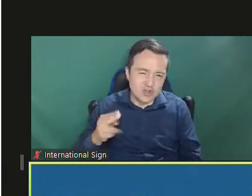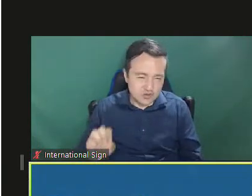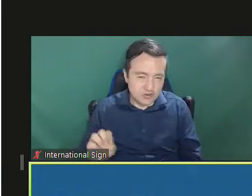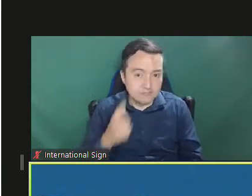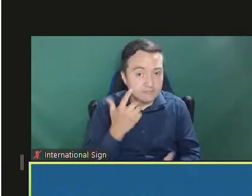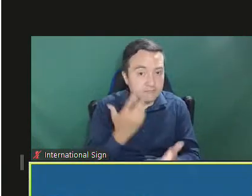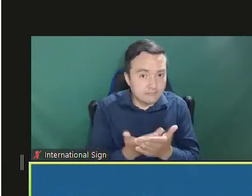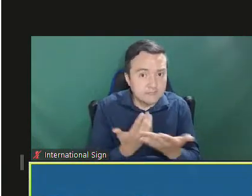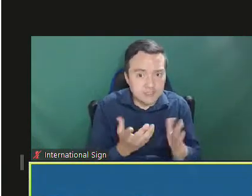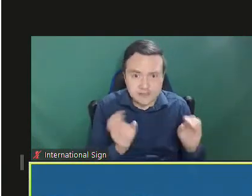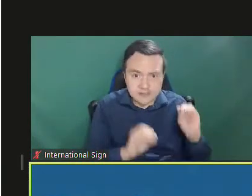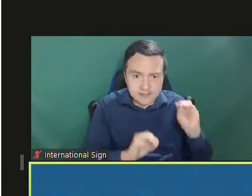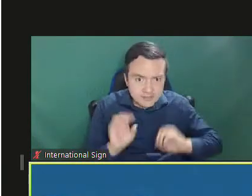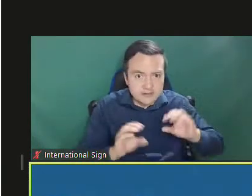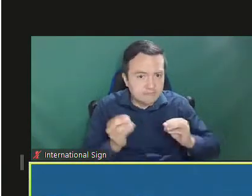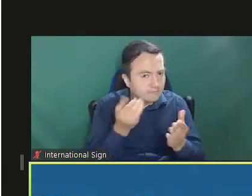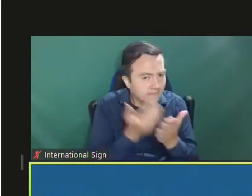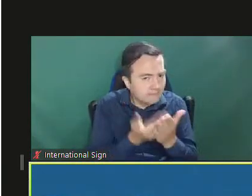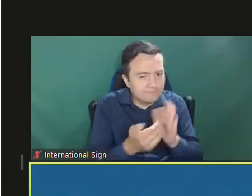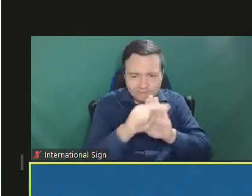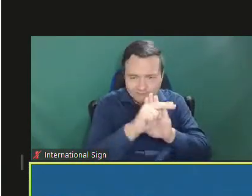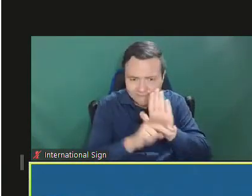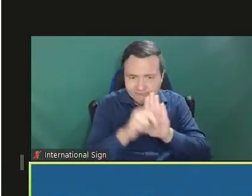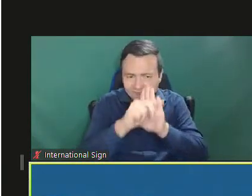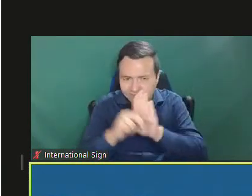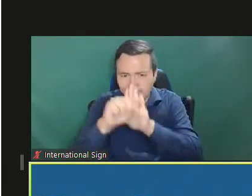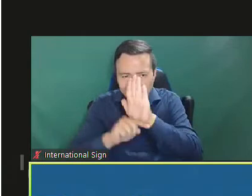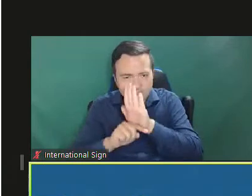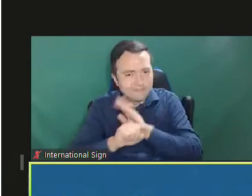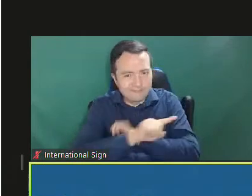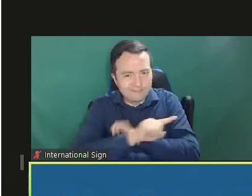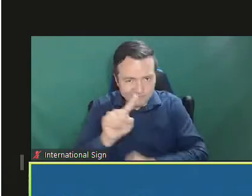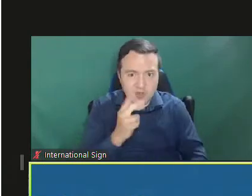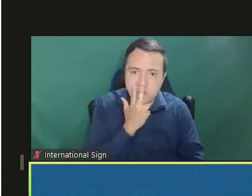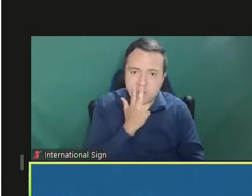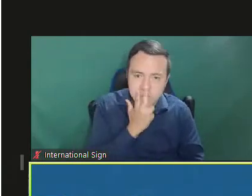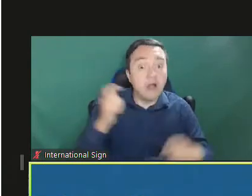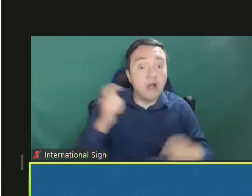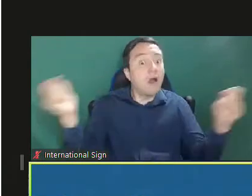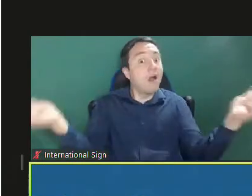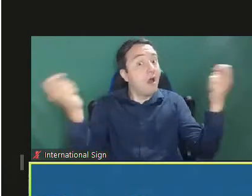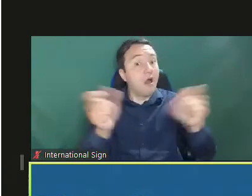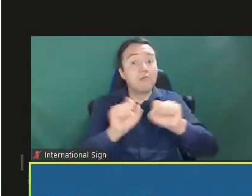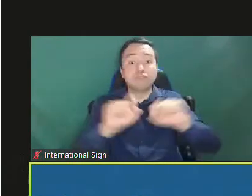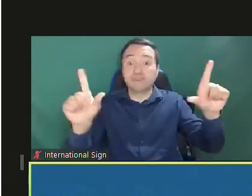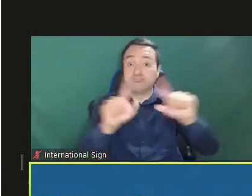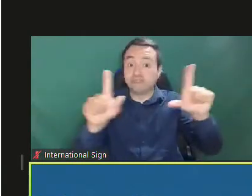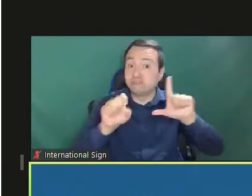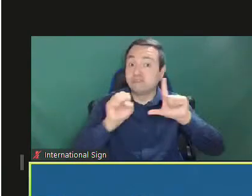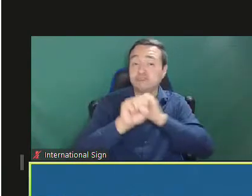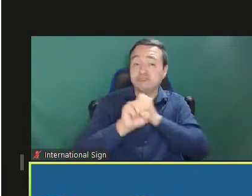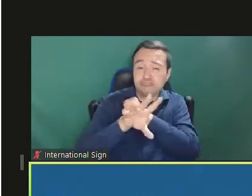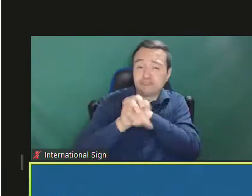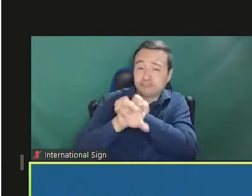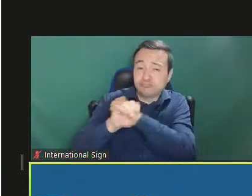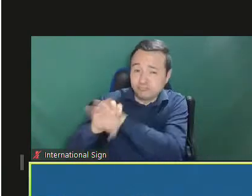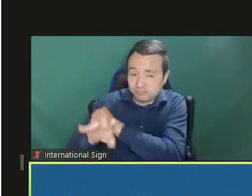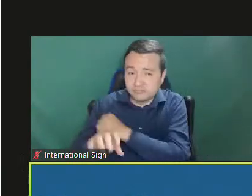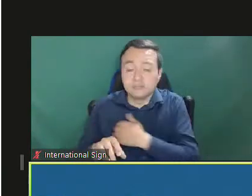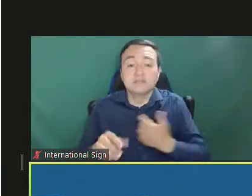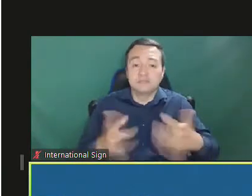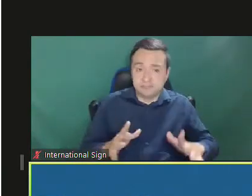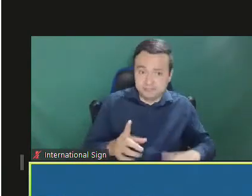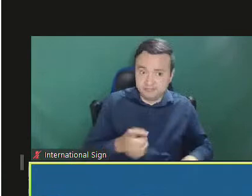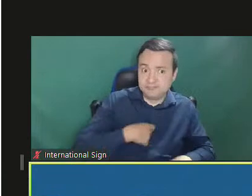mandates the establishment of a comprehensive ban on tobacco advertising, promotion, and sponsorship. And WHO